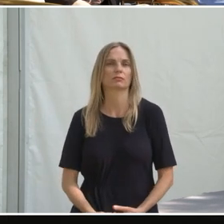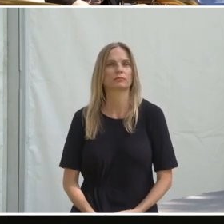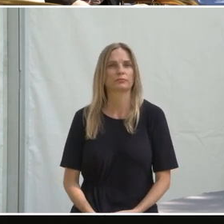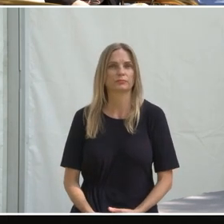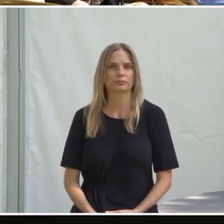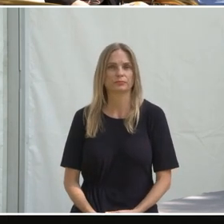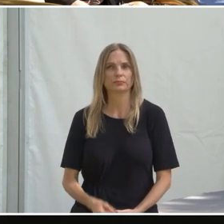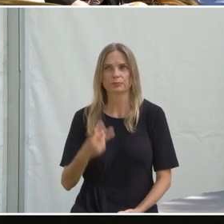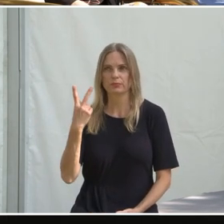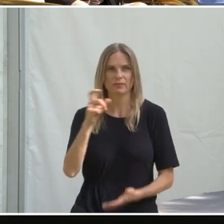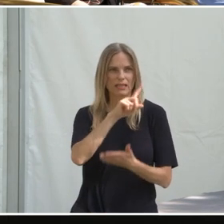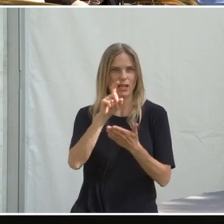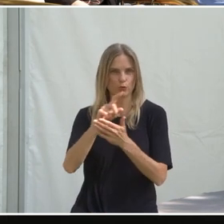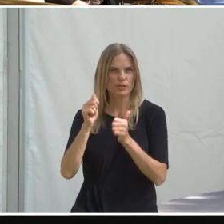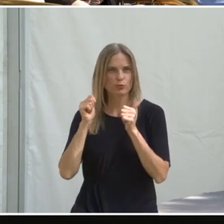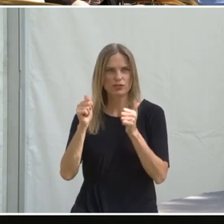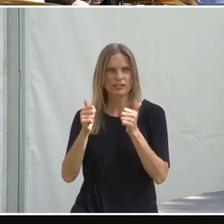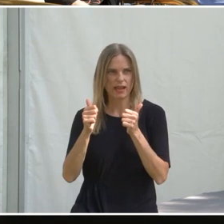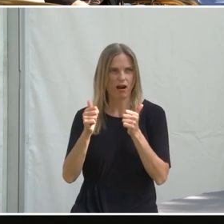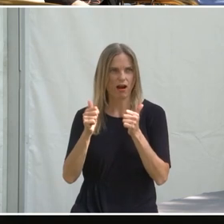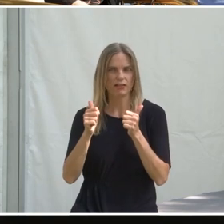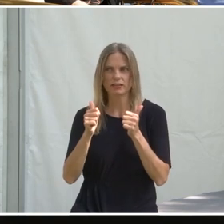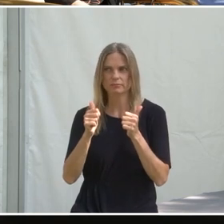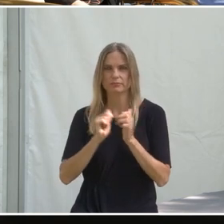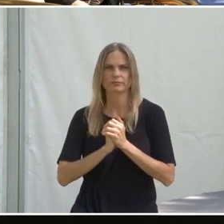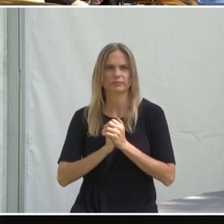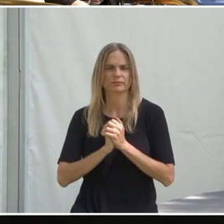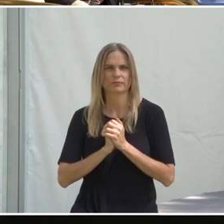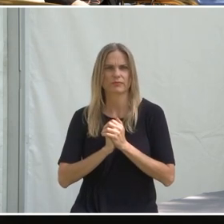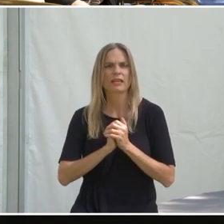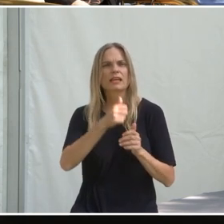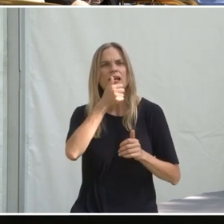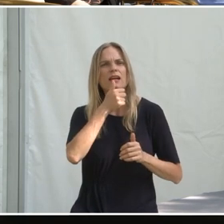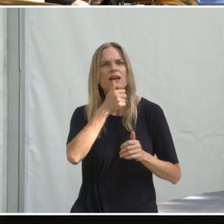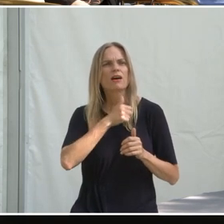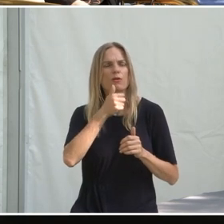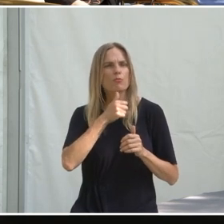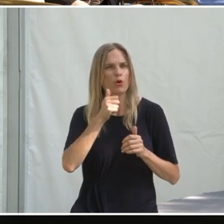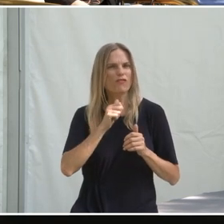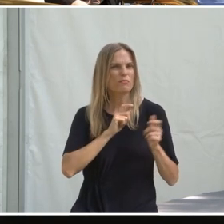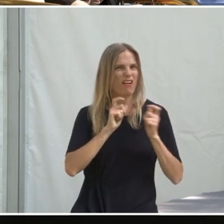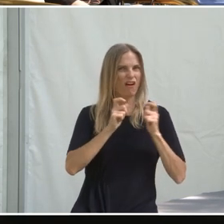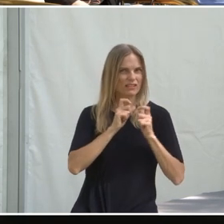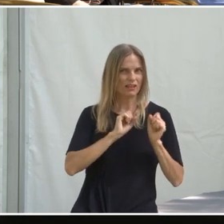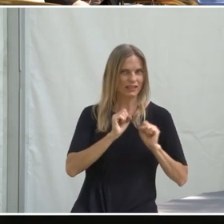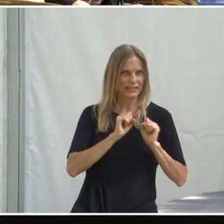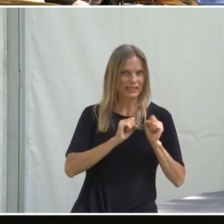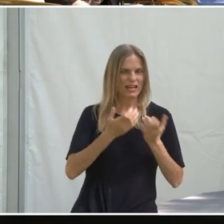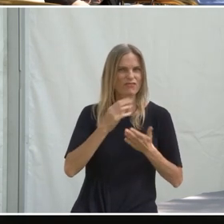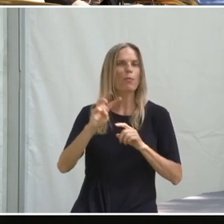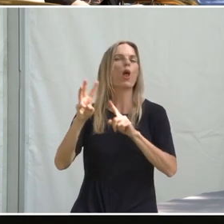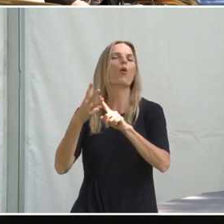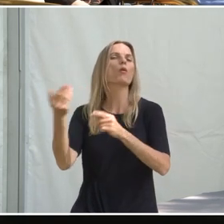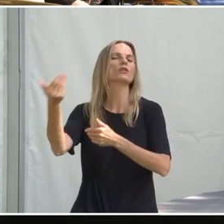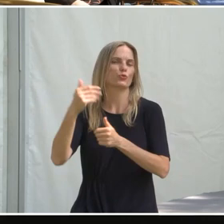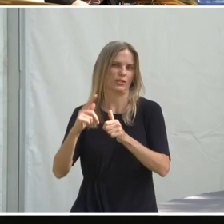Two really good questions, and there might be a third question here, but let's try some quick replies on first the importance of schools and